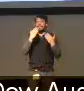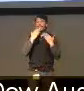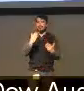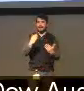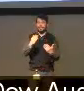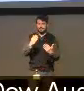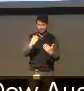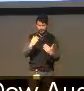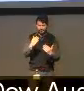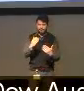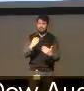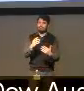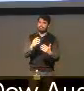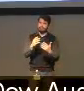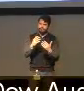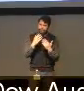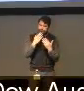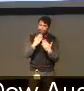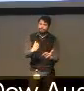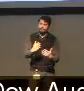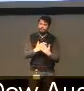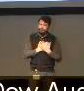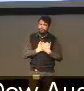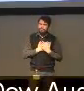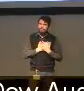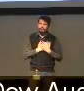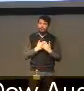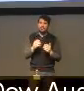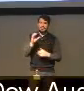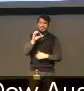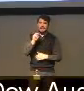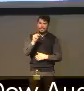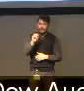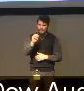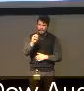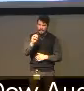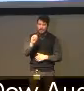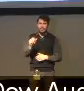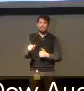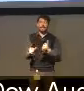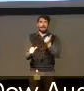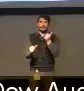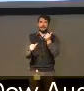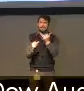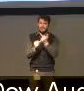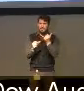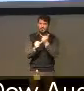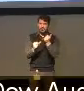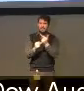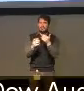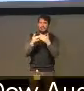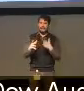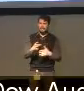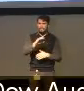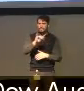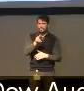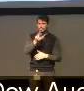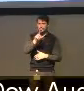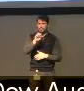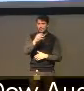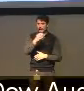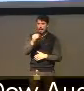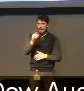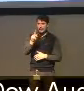our leaders, our CNE, our CNO, and our associate leaders, especially Julie and